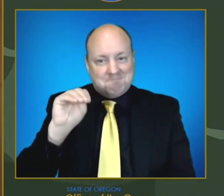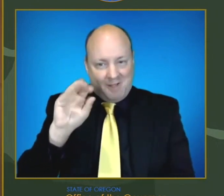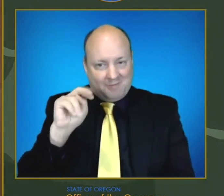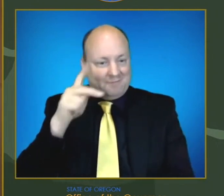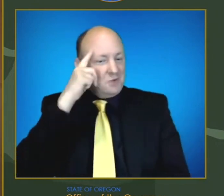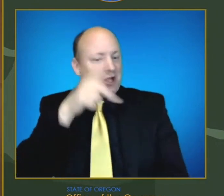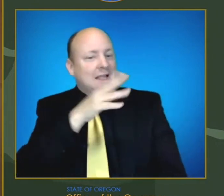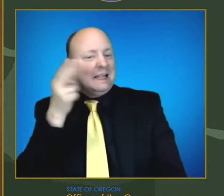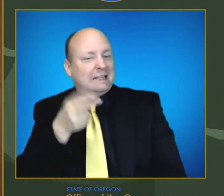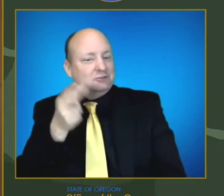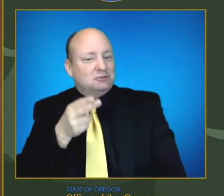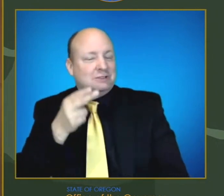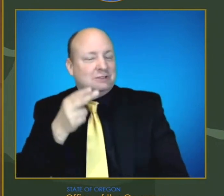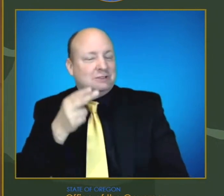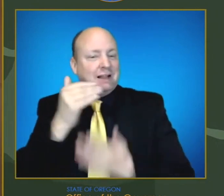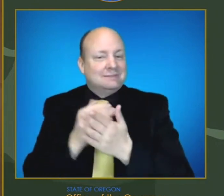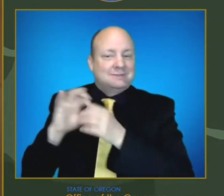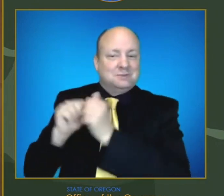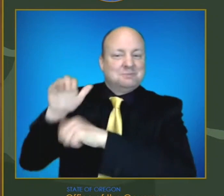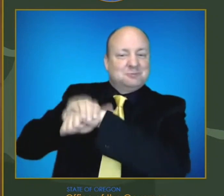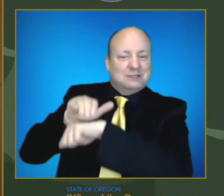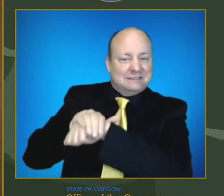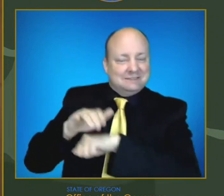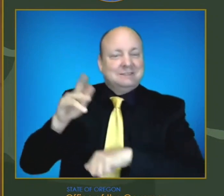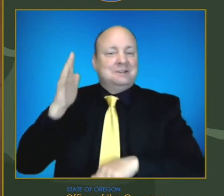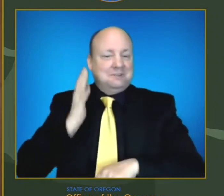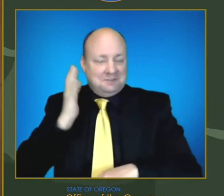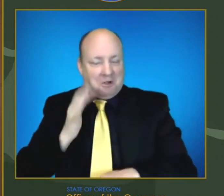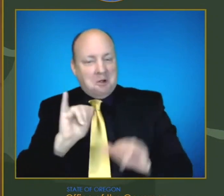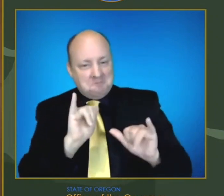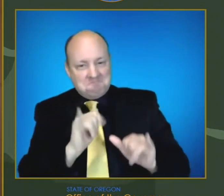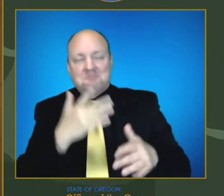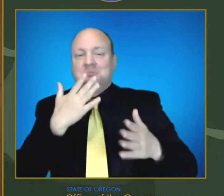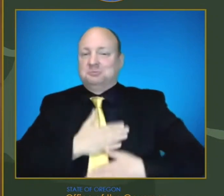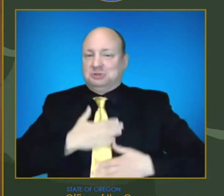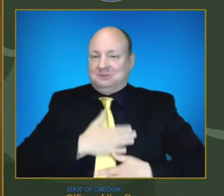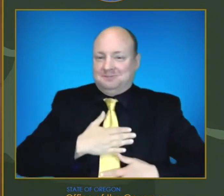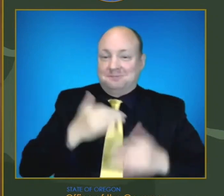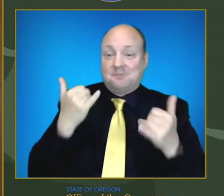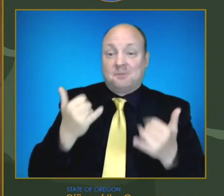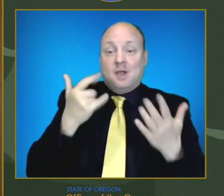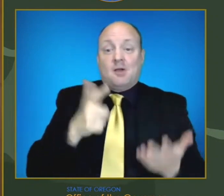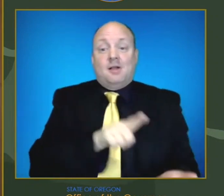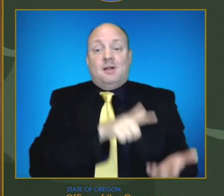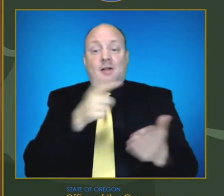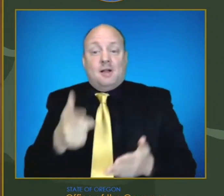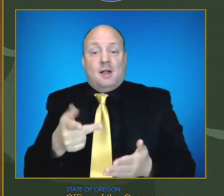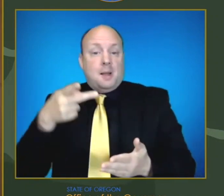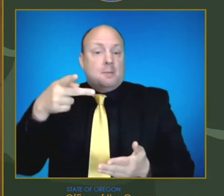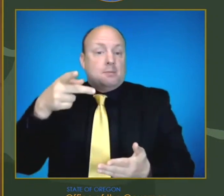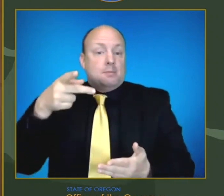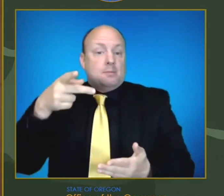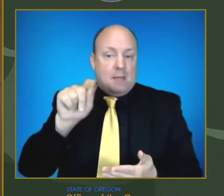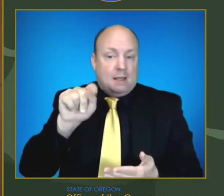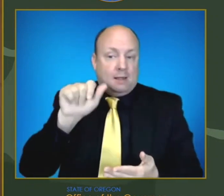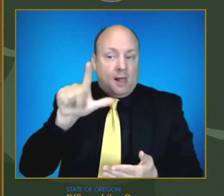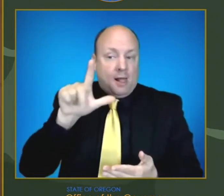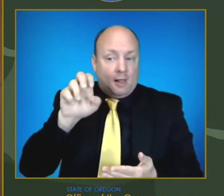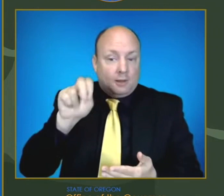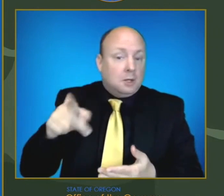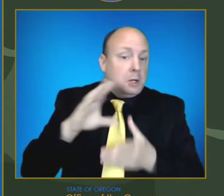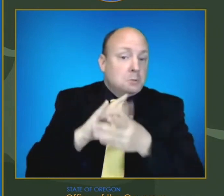enthusiasm. And with that, I'm going to turn it over to Director Pat Allen of the Oregon Health Authority. Director Allen, the floor is